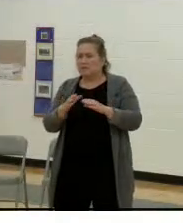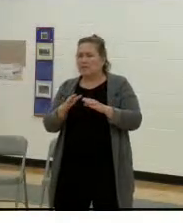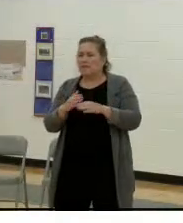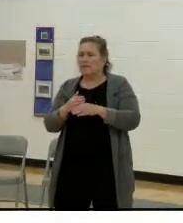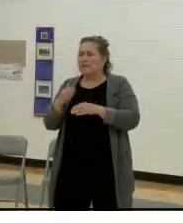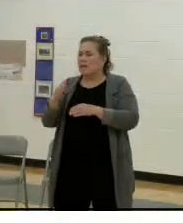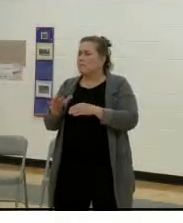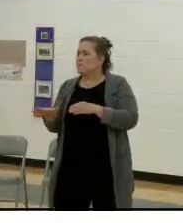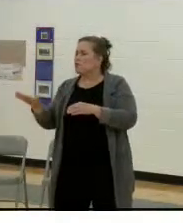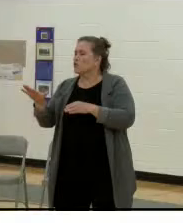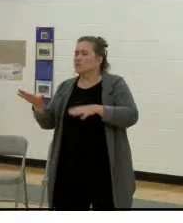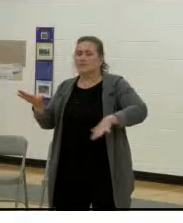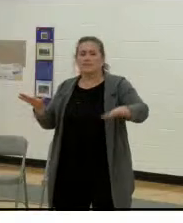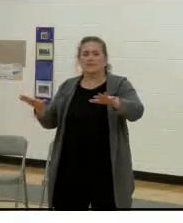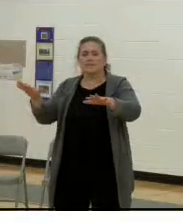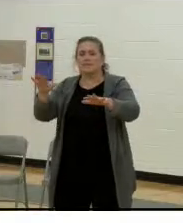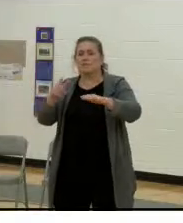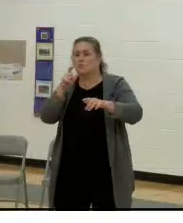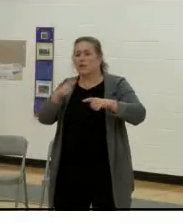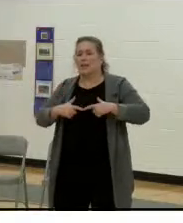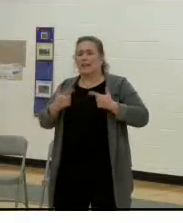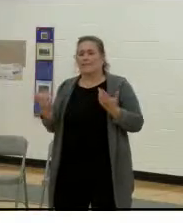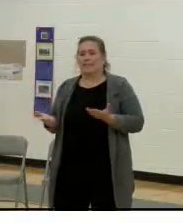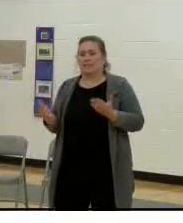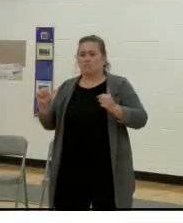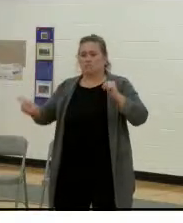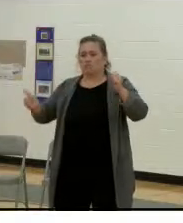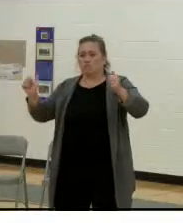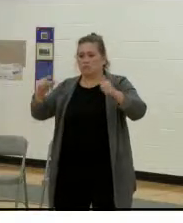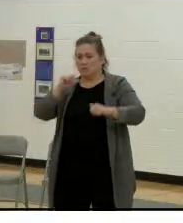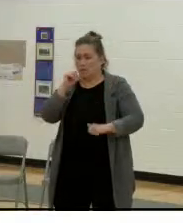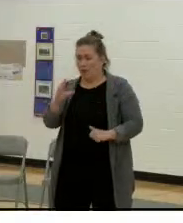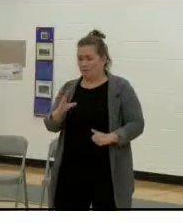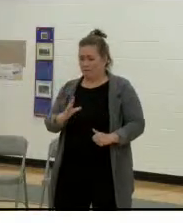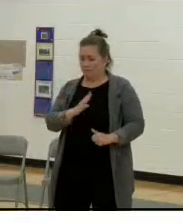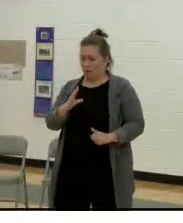any formal paths over there that we're connecting to. This over here is more.